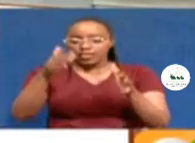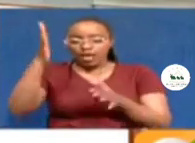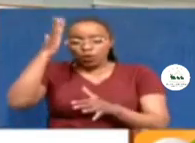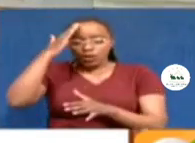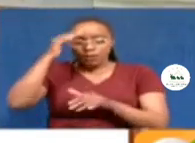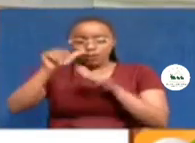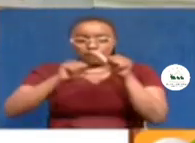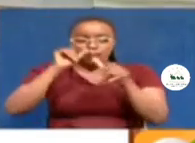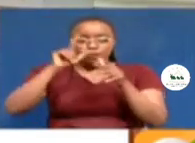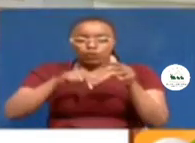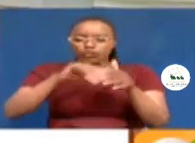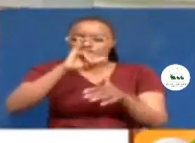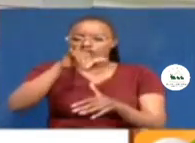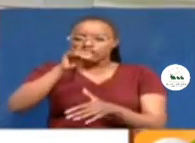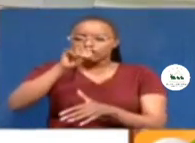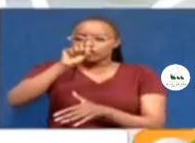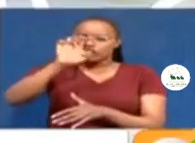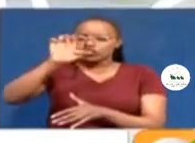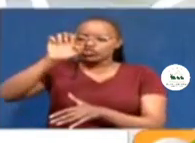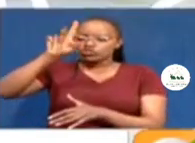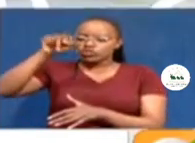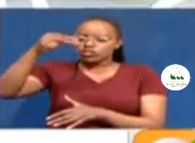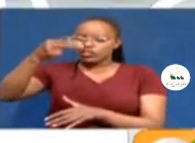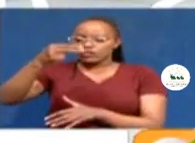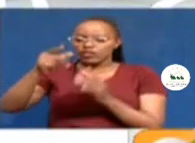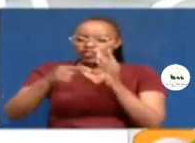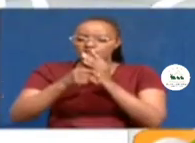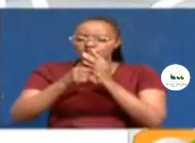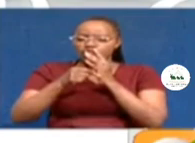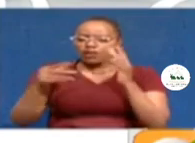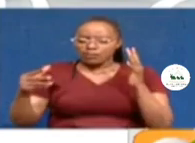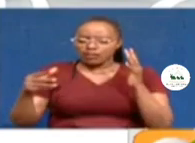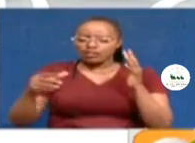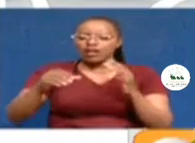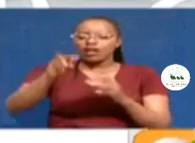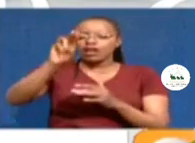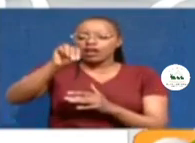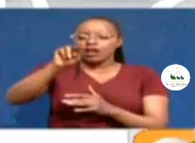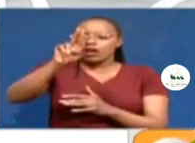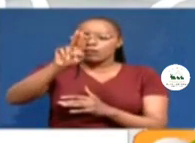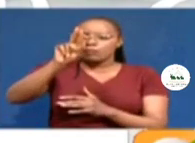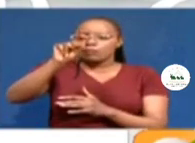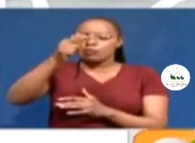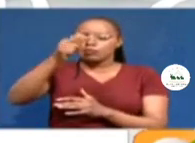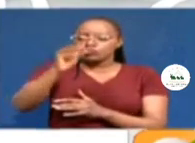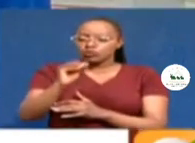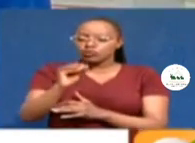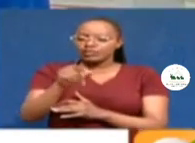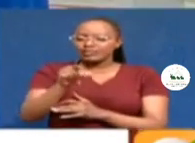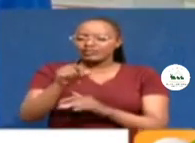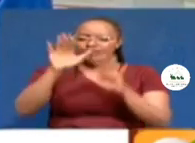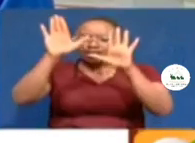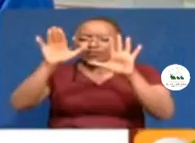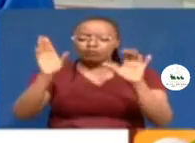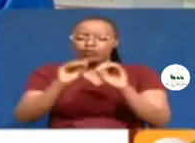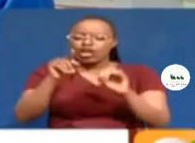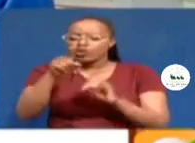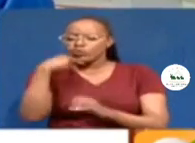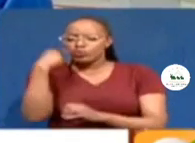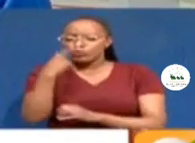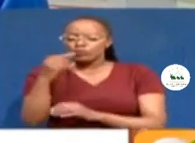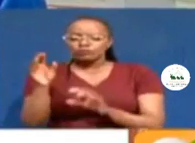of Joseph de Graft's famous play, Muntu. Muntu. Where it doesn't matter who you